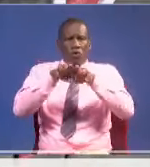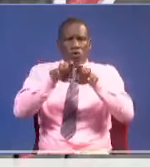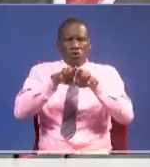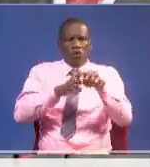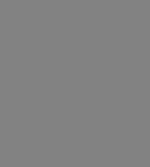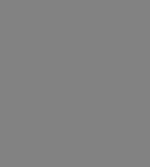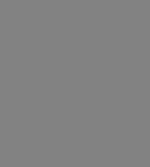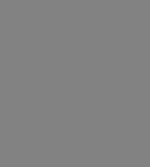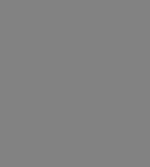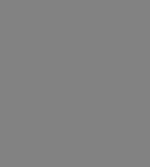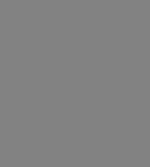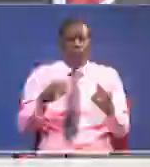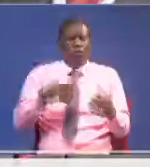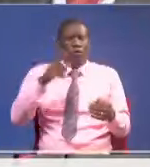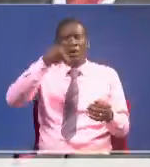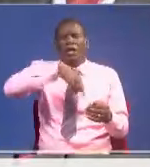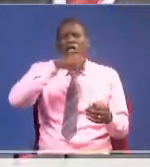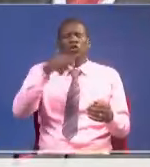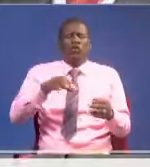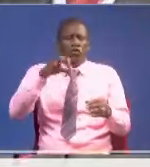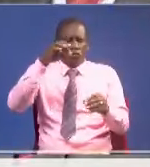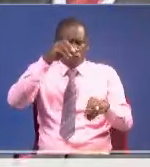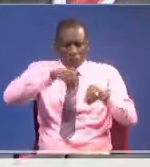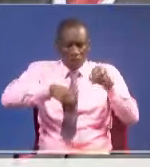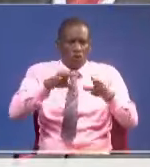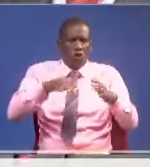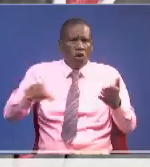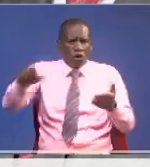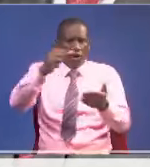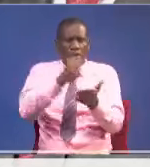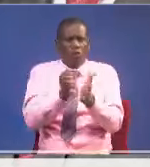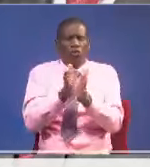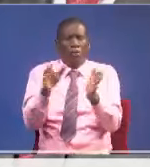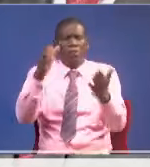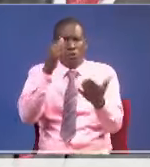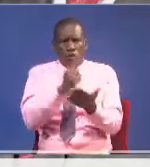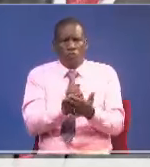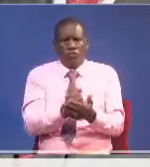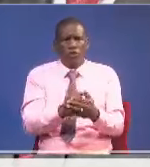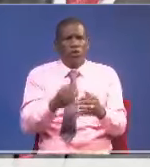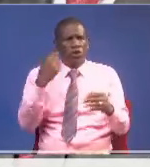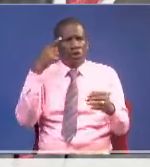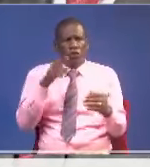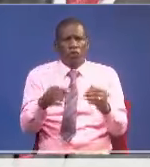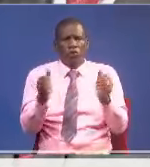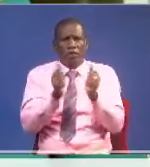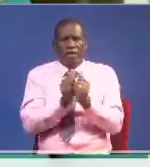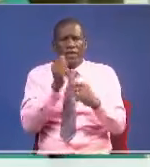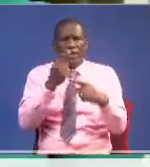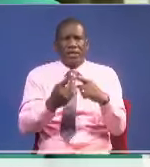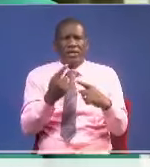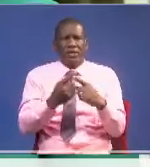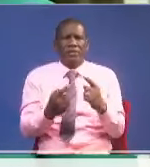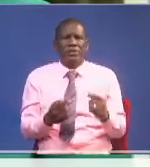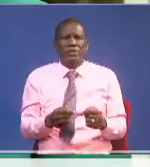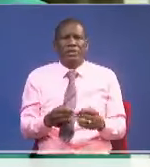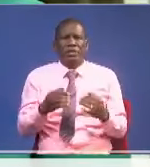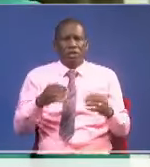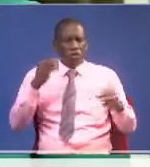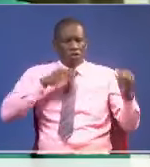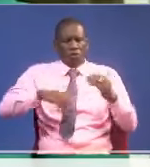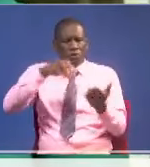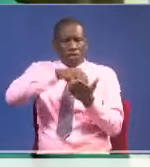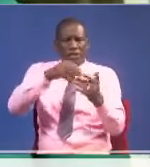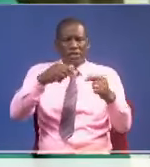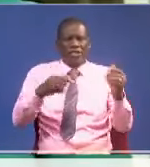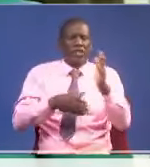Additionally, the former governor will be barred from being elected or appointed to public office for a period of 10 years. The graft